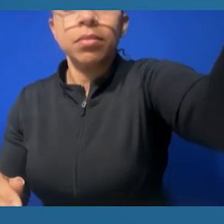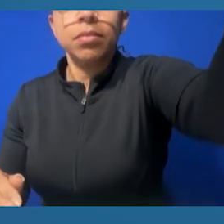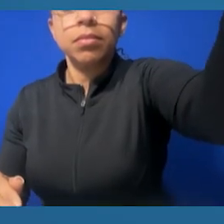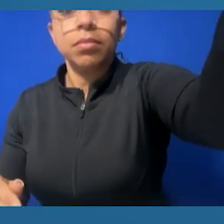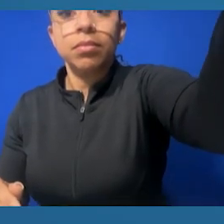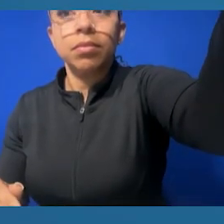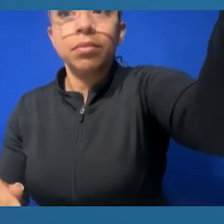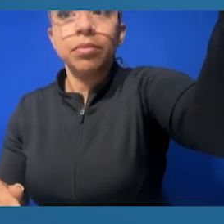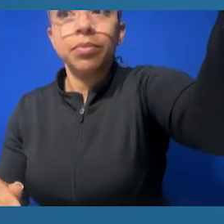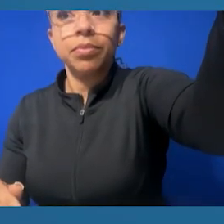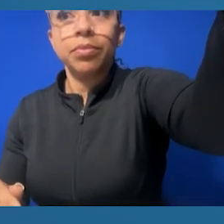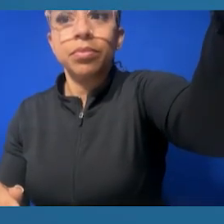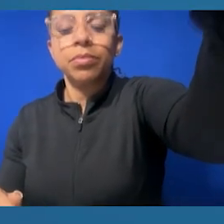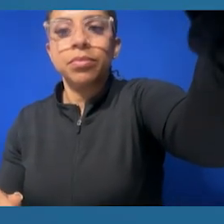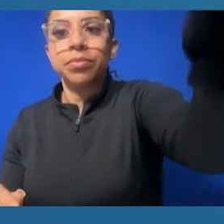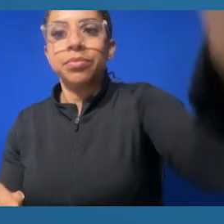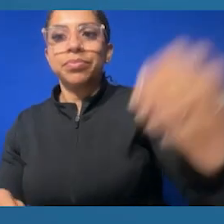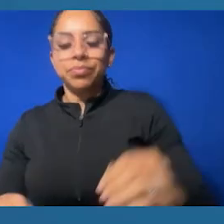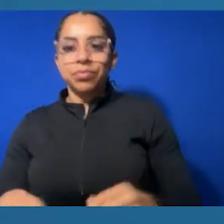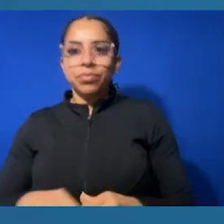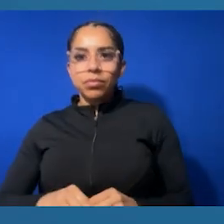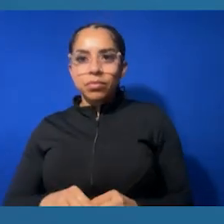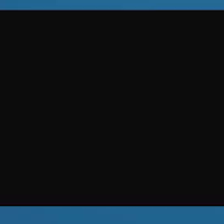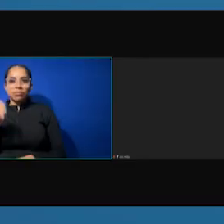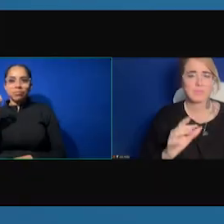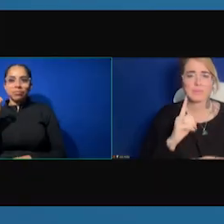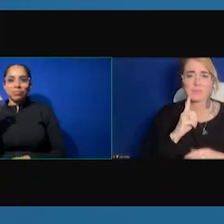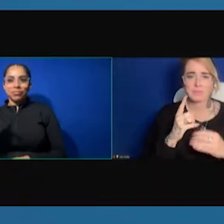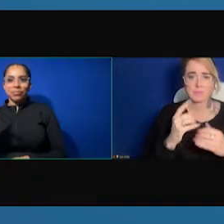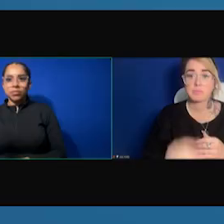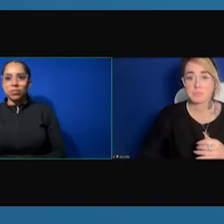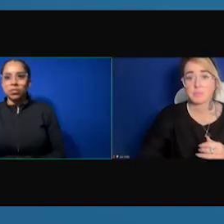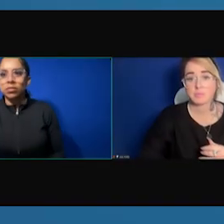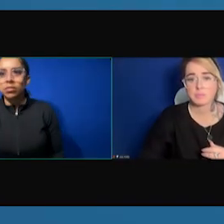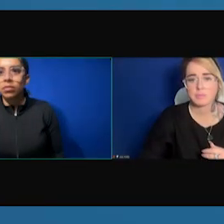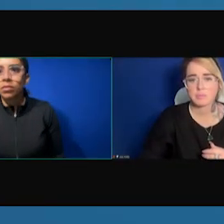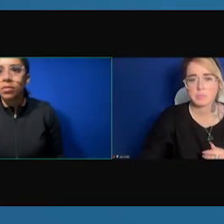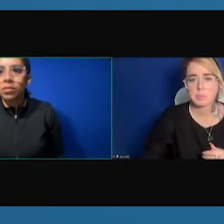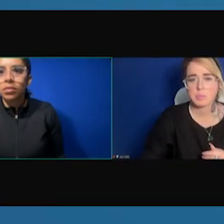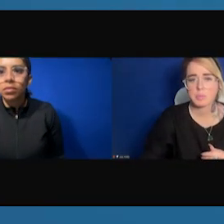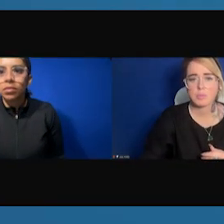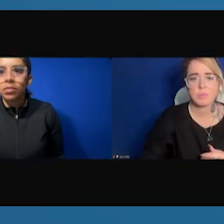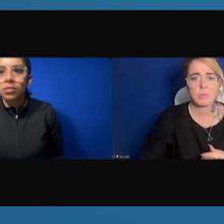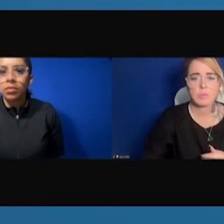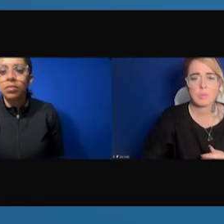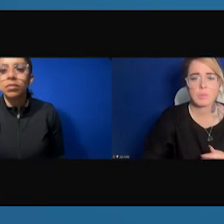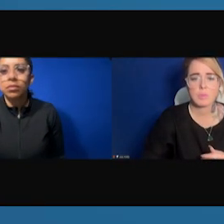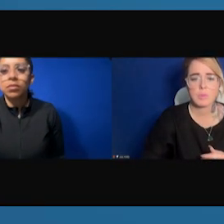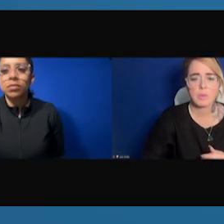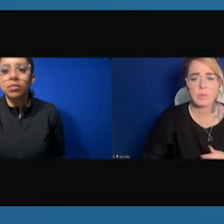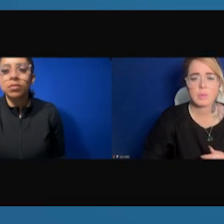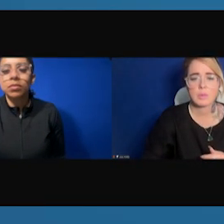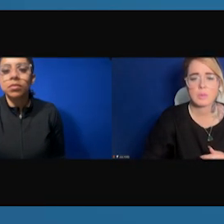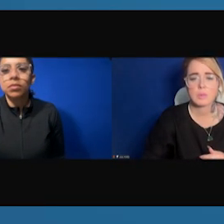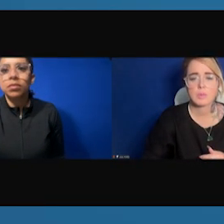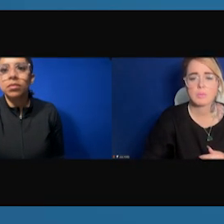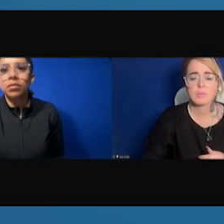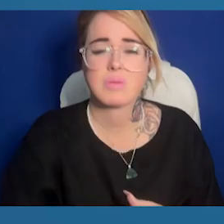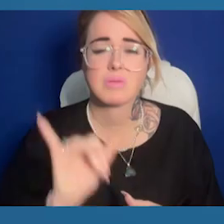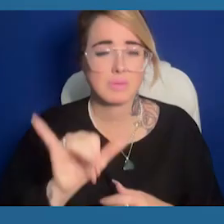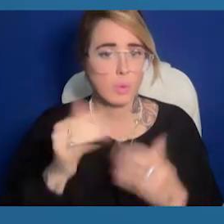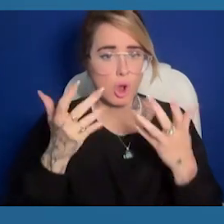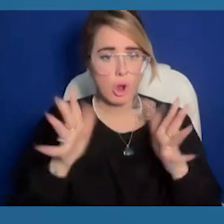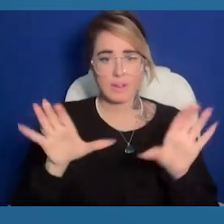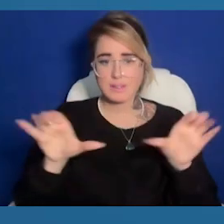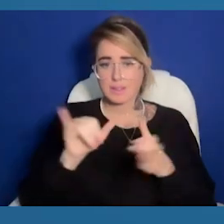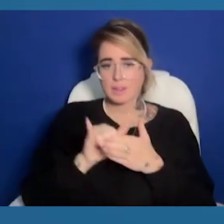that? The ink is dry. It's been dry for a few weeks now. But as you know, this is one of my top priorities, to make sure that we can eliminate